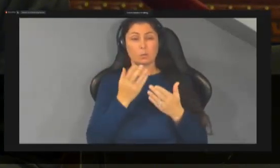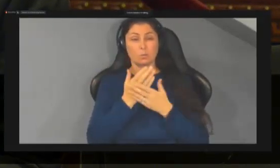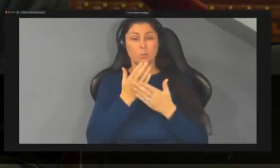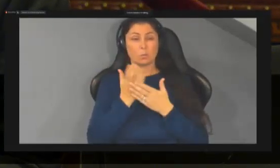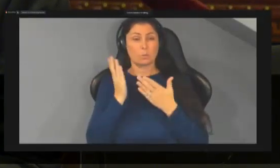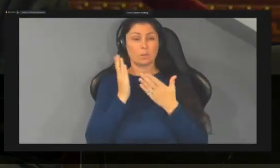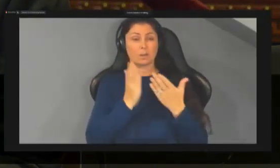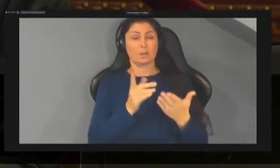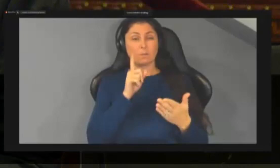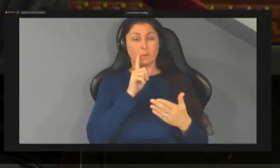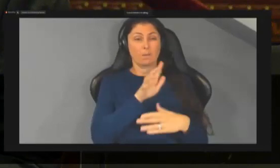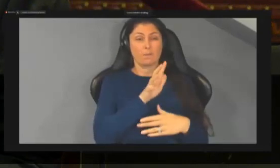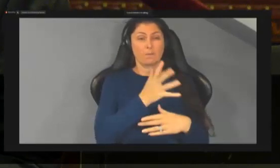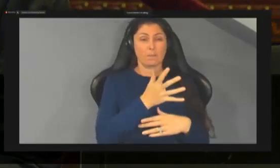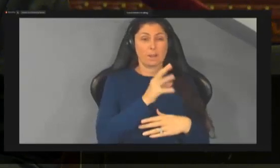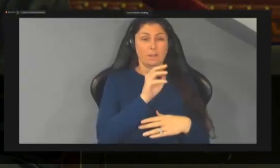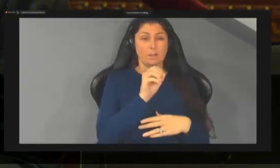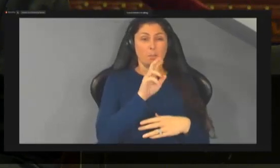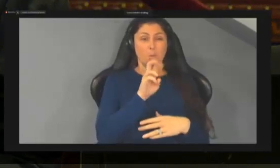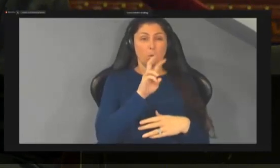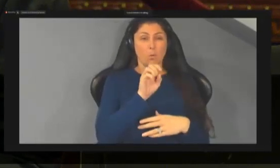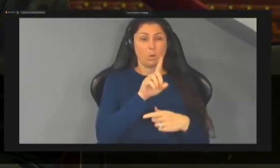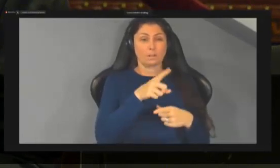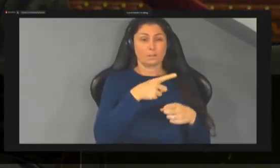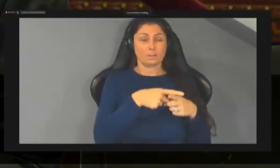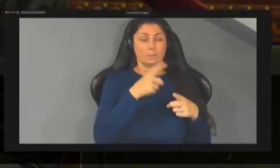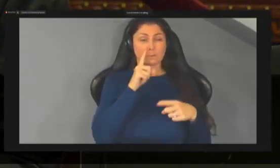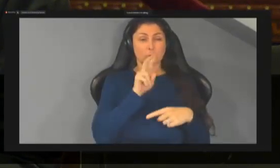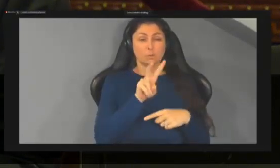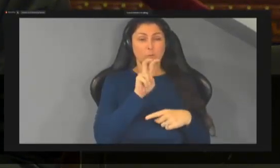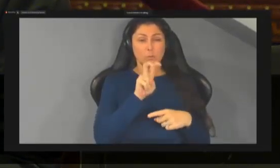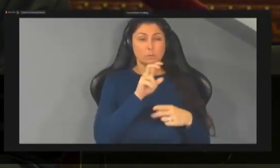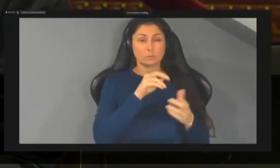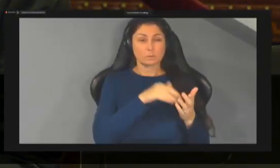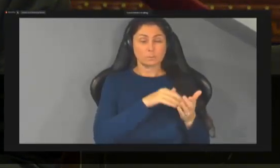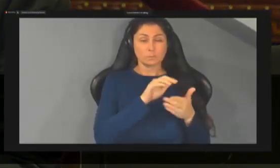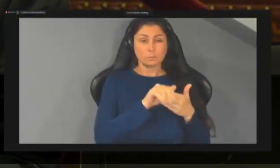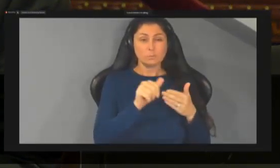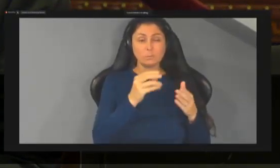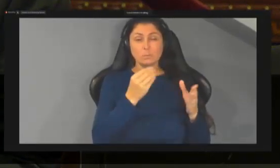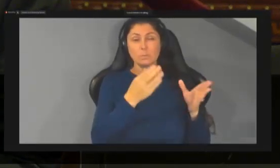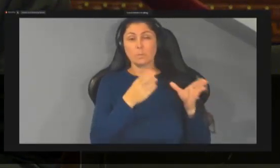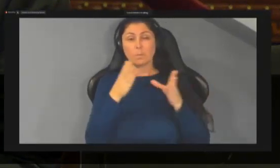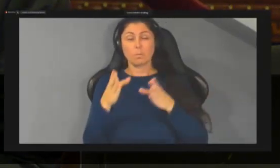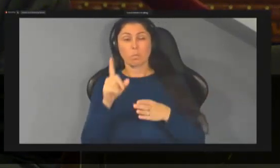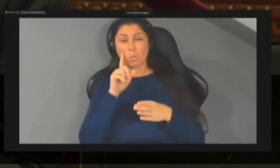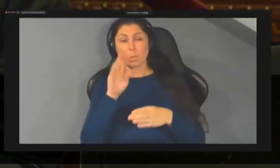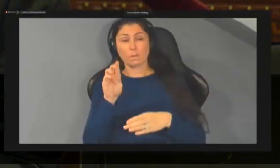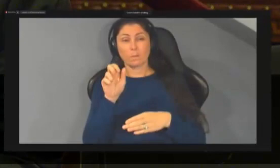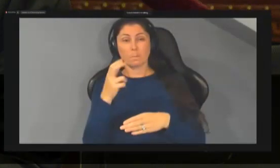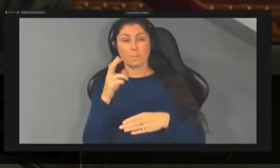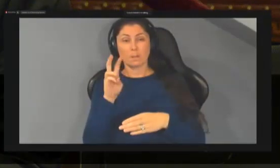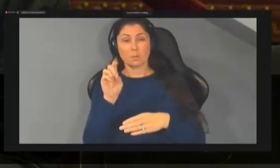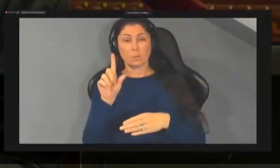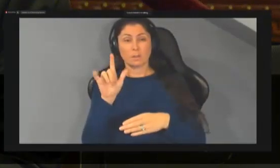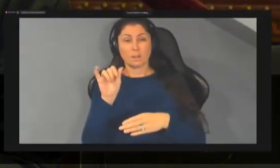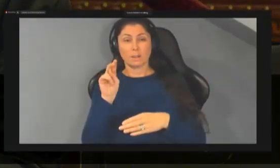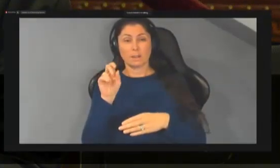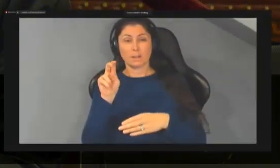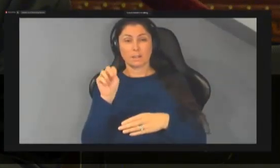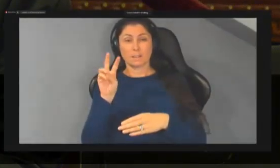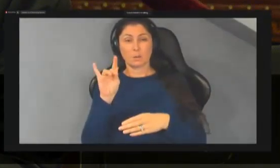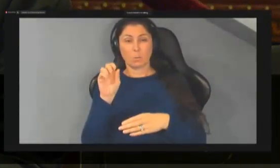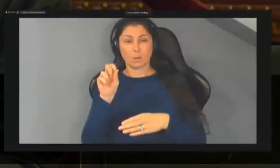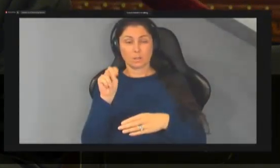the 5th and Moorwood intersection improvements for $200,000 and one for Beechwood, Linden, Wilkins intersections